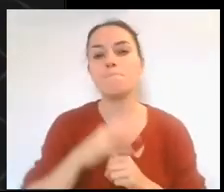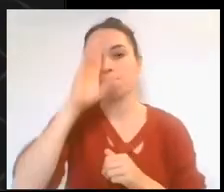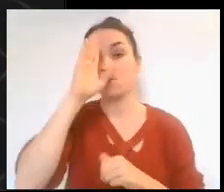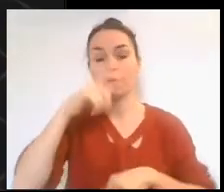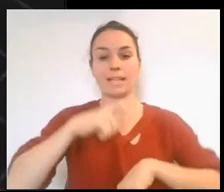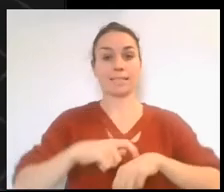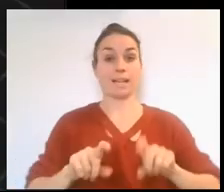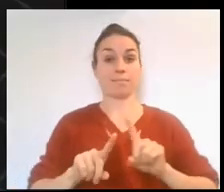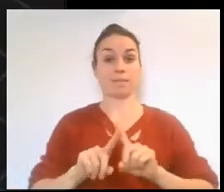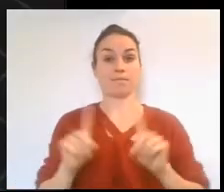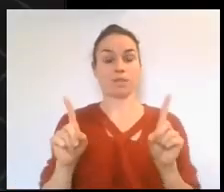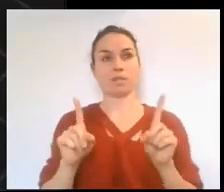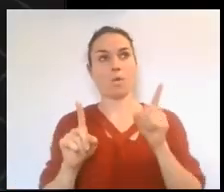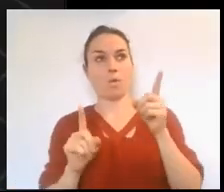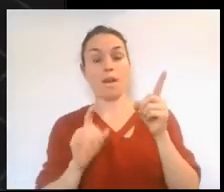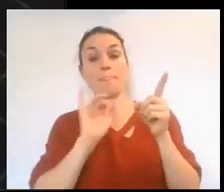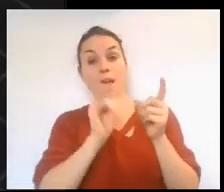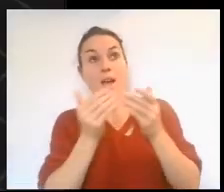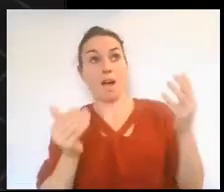emits the light and we